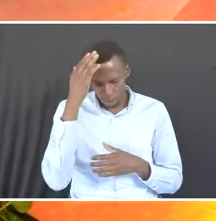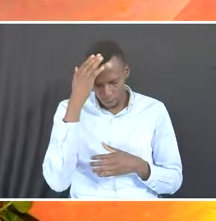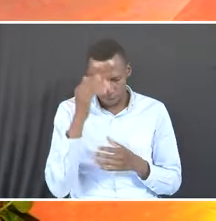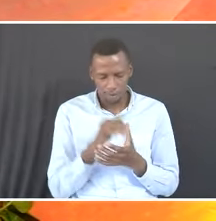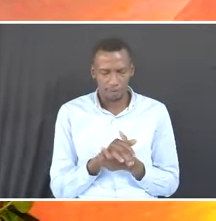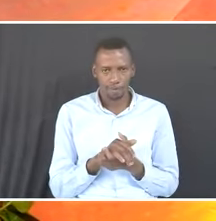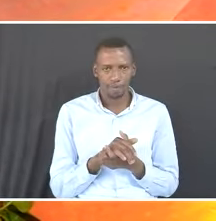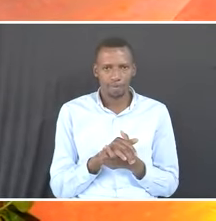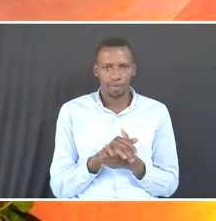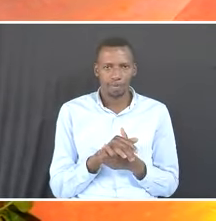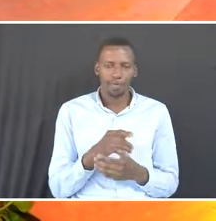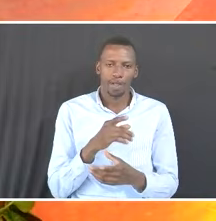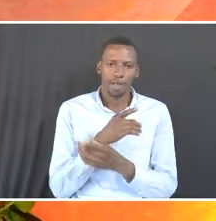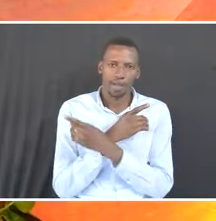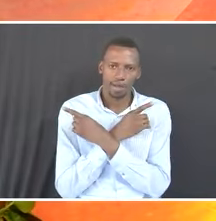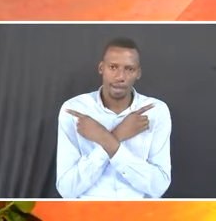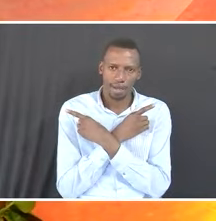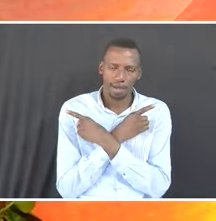My dear elders,